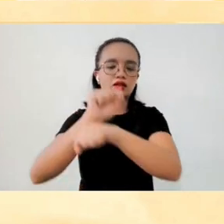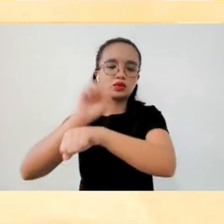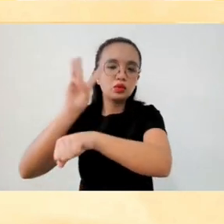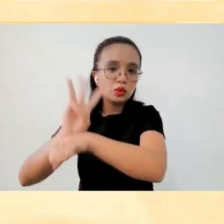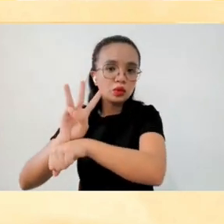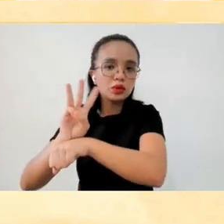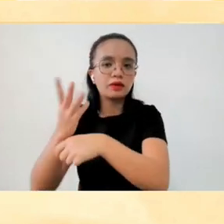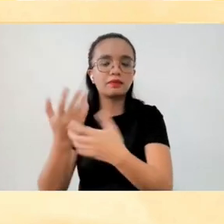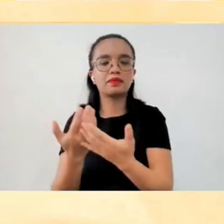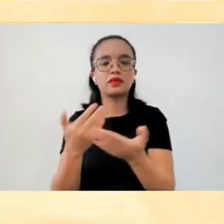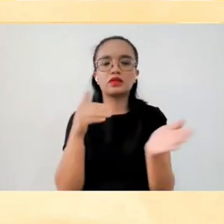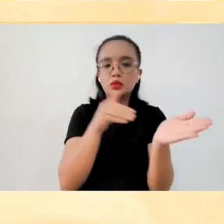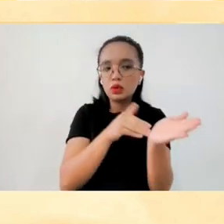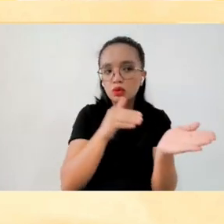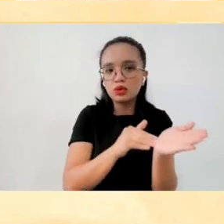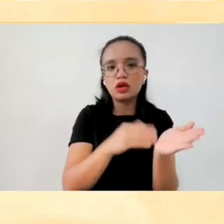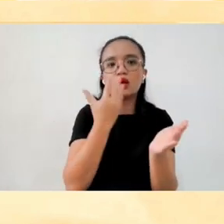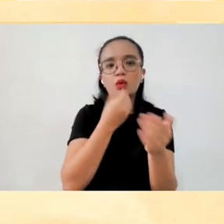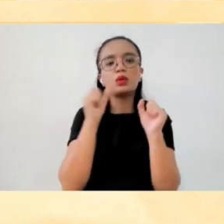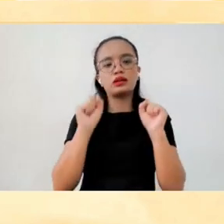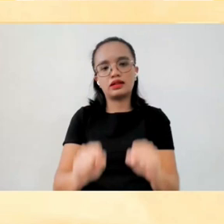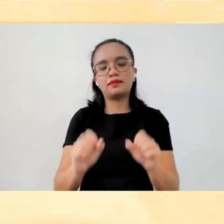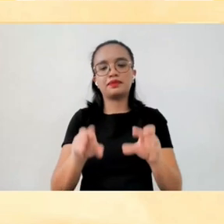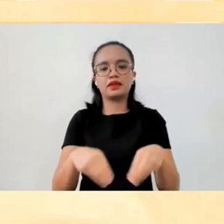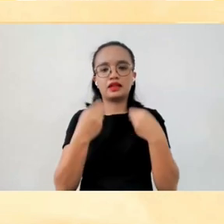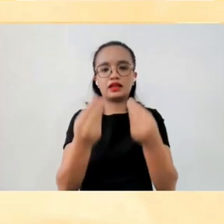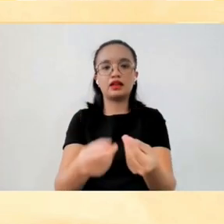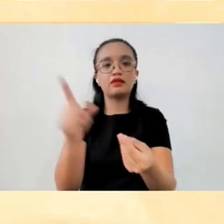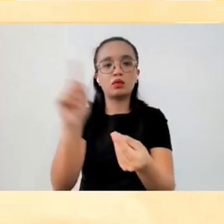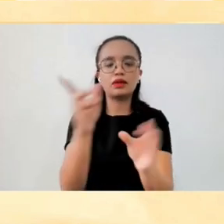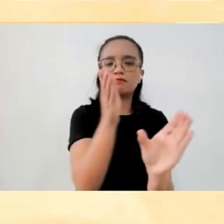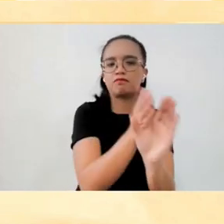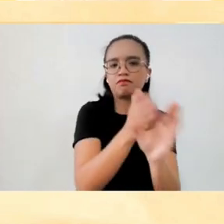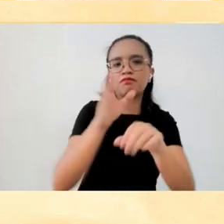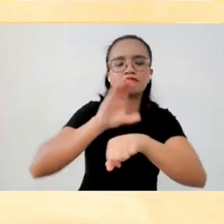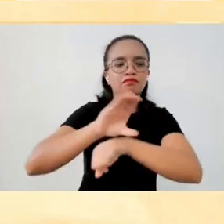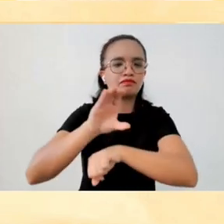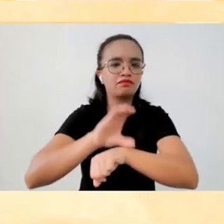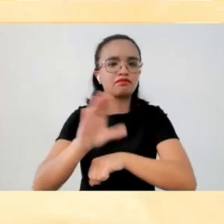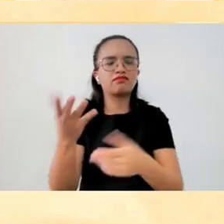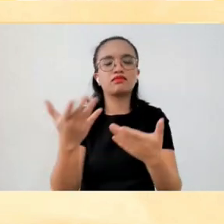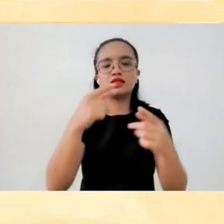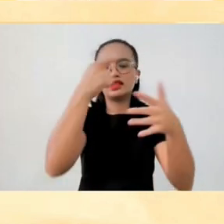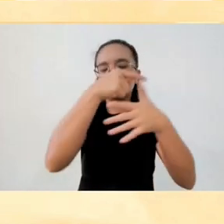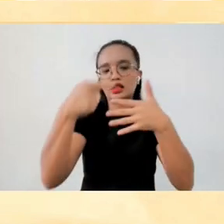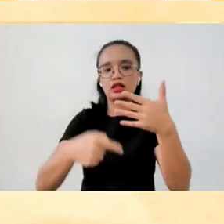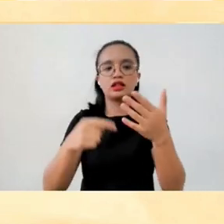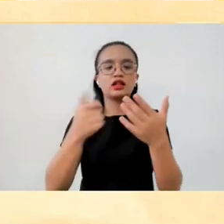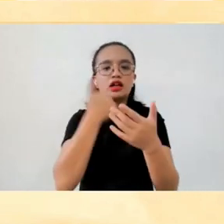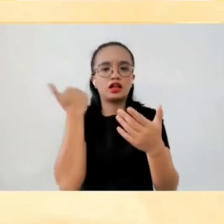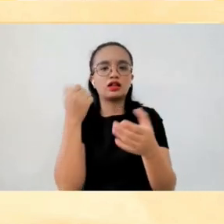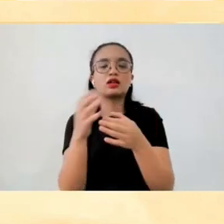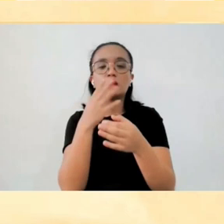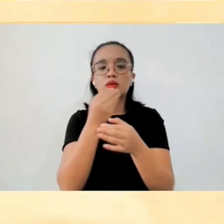and doctors who can provide psychosocial counseling and other interventions that will be explained later by